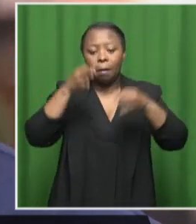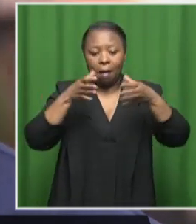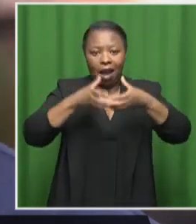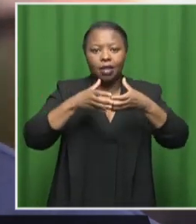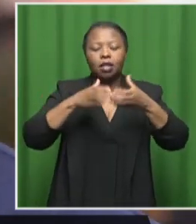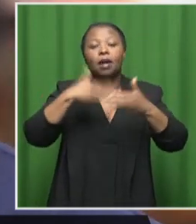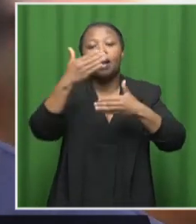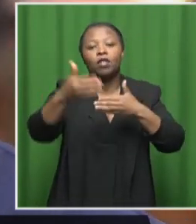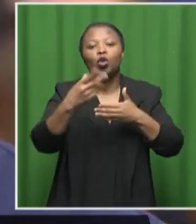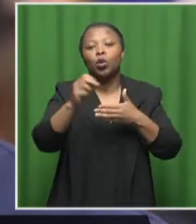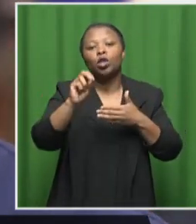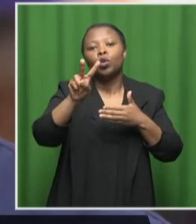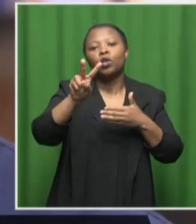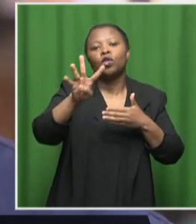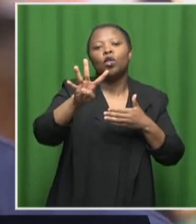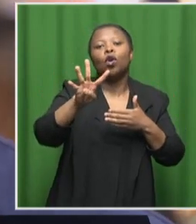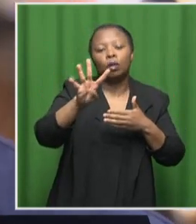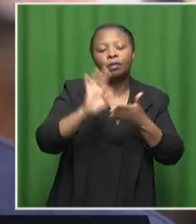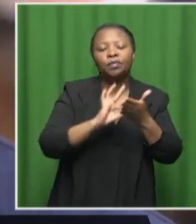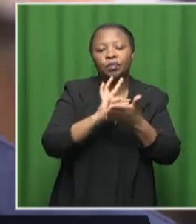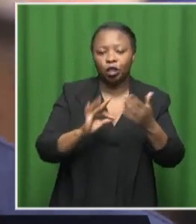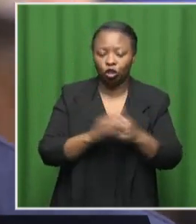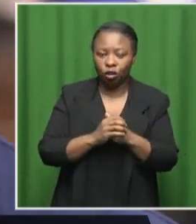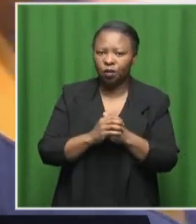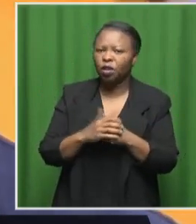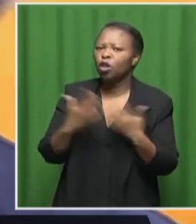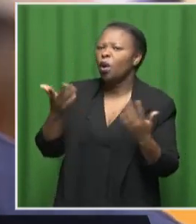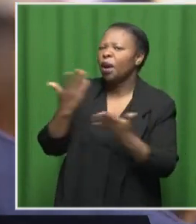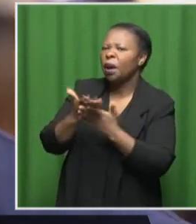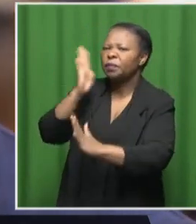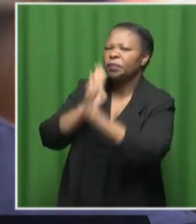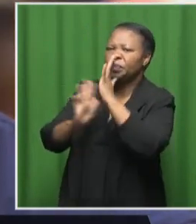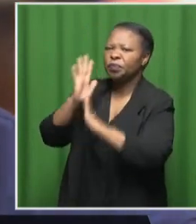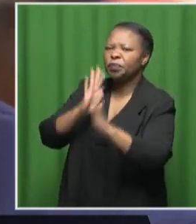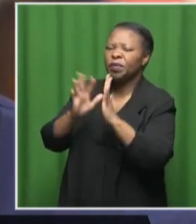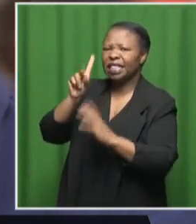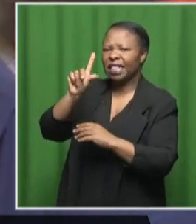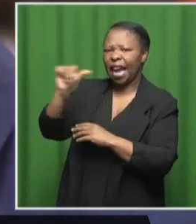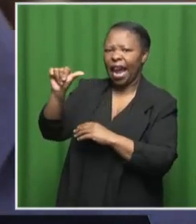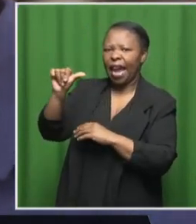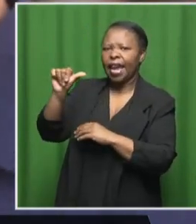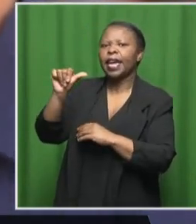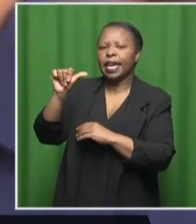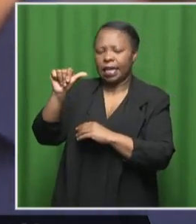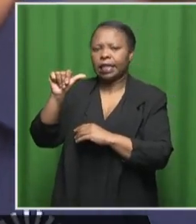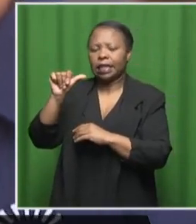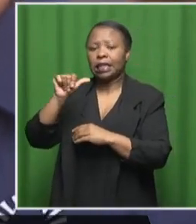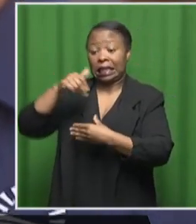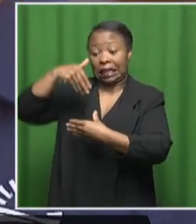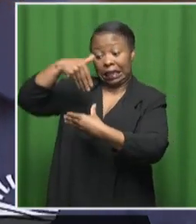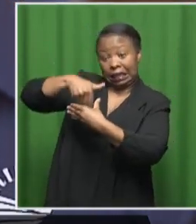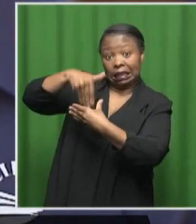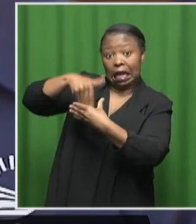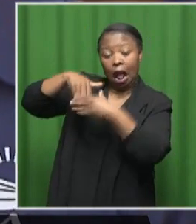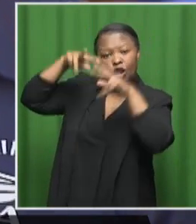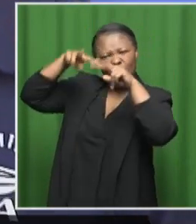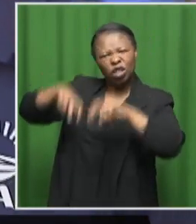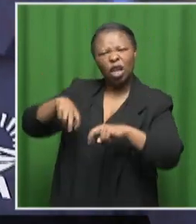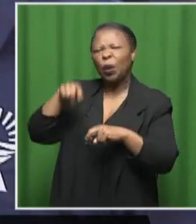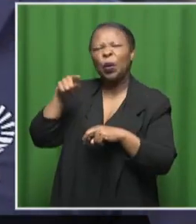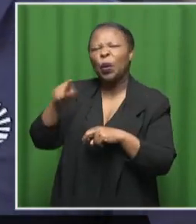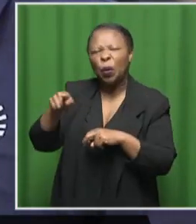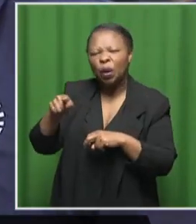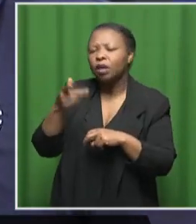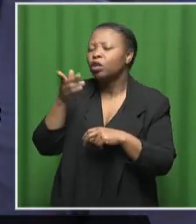2024. When you look at your own internal research, if you may indulge us with that, what is the Democratic Alliance's own internal research saying of how far